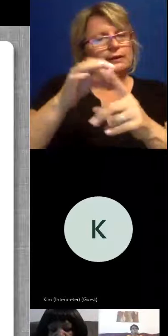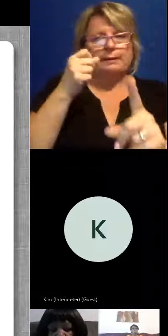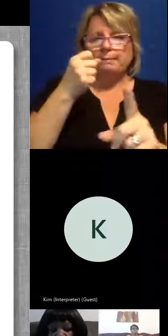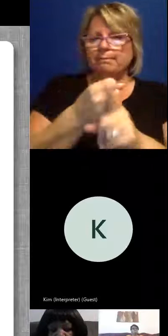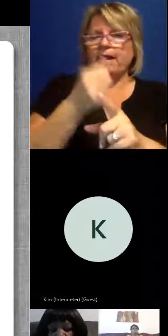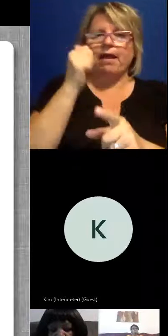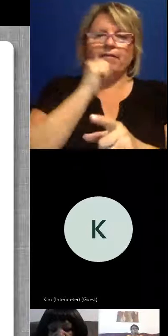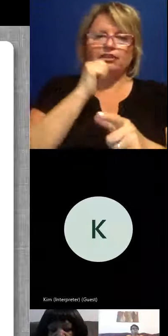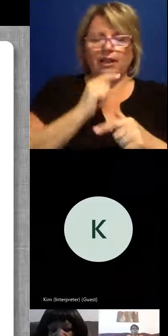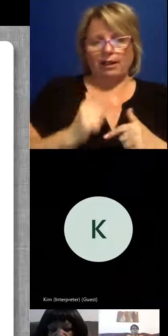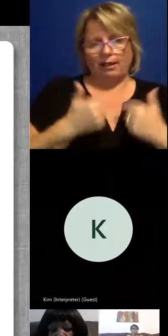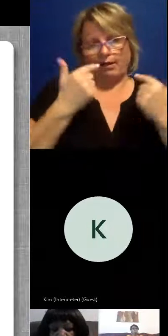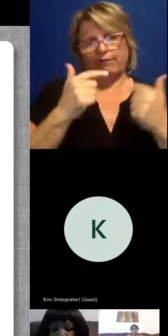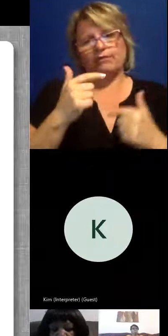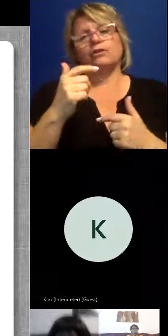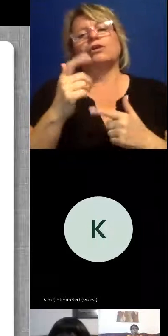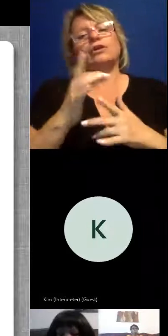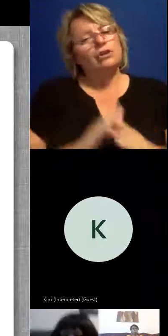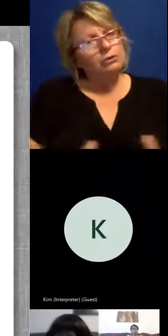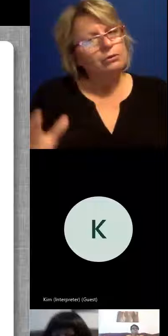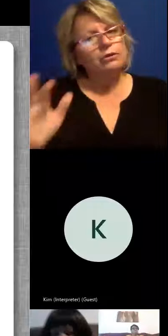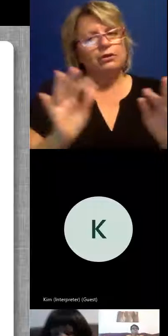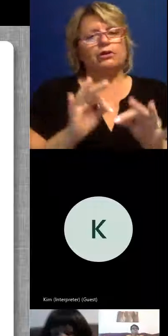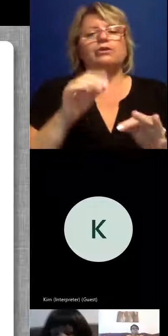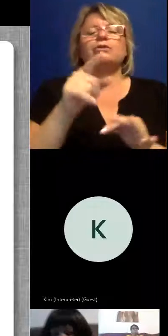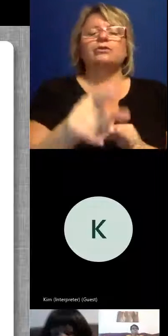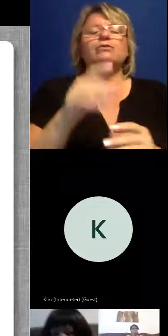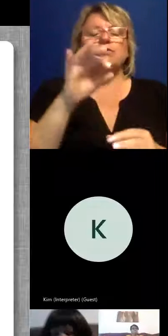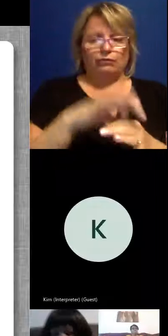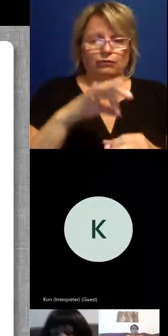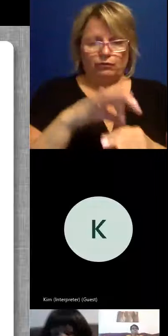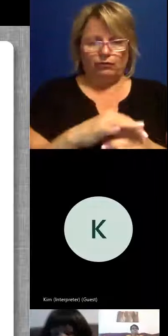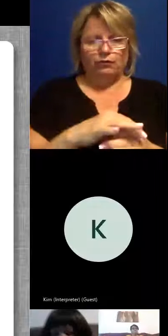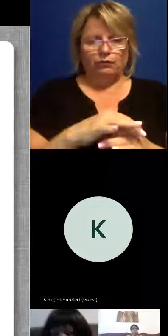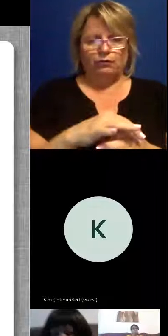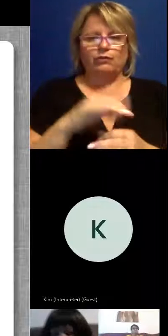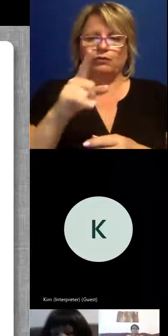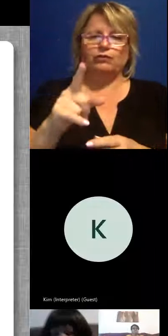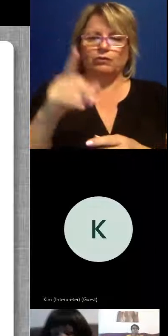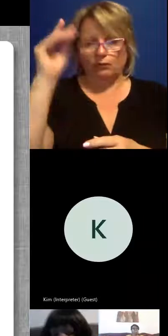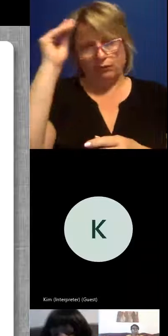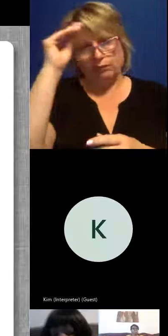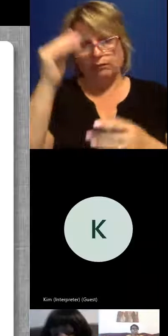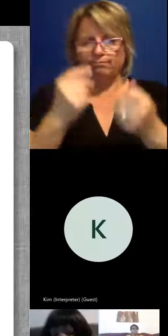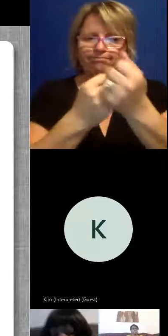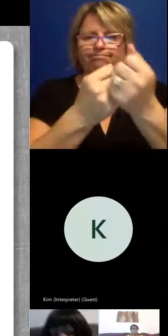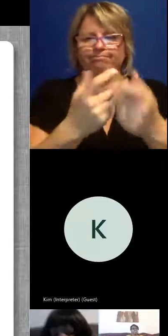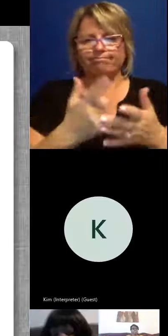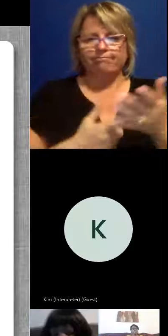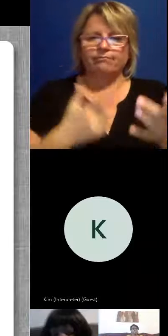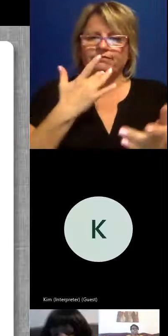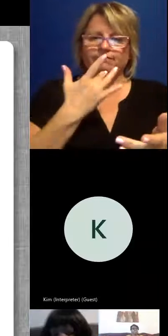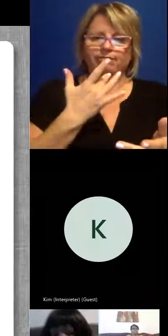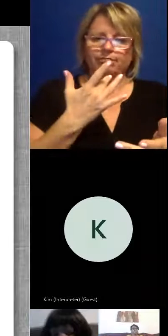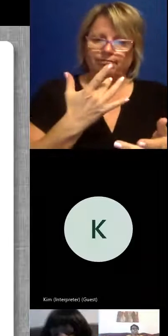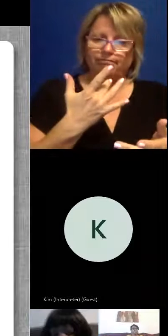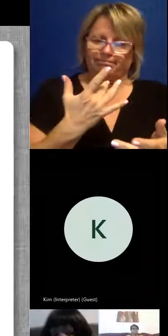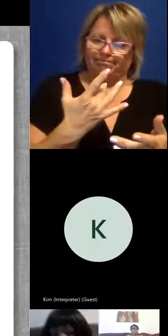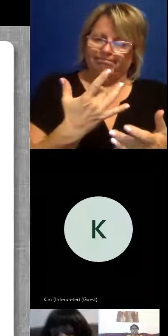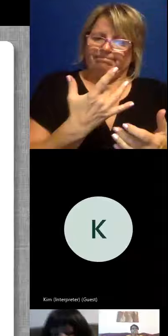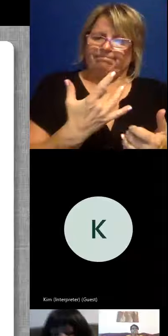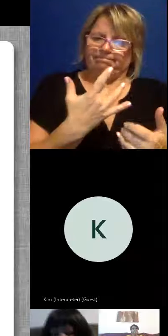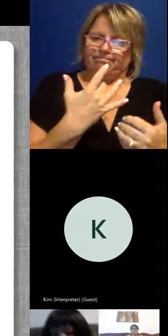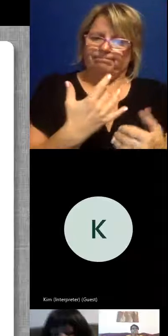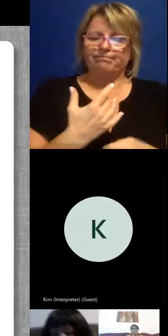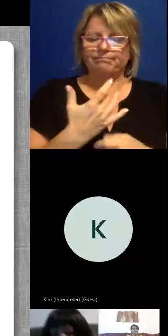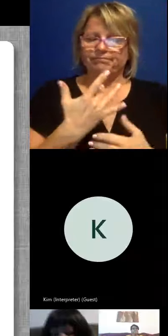lives, so it is critical to vote and voice what you feel most strongly about. There